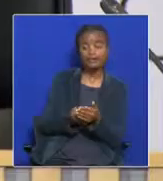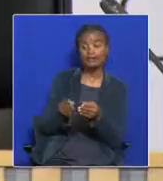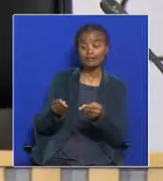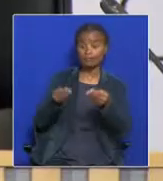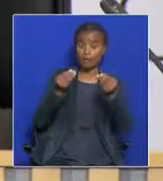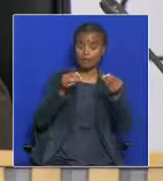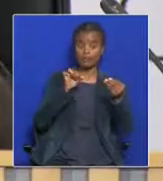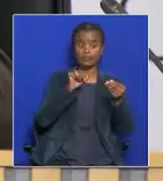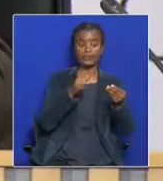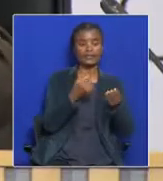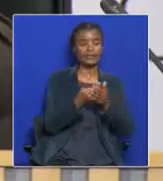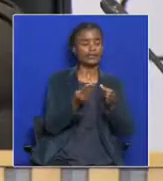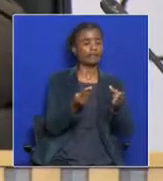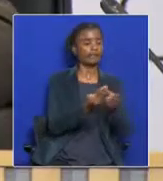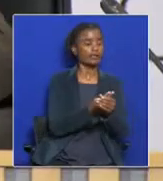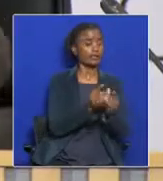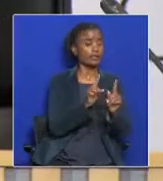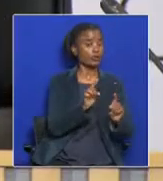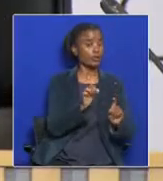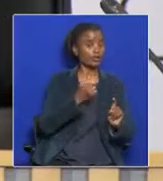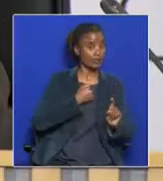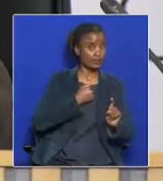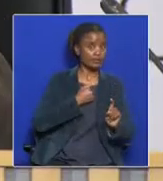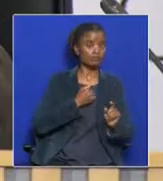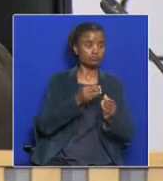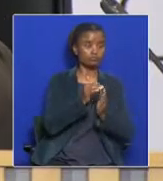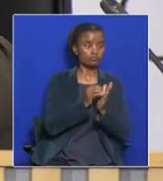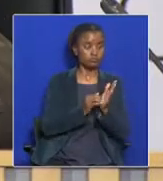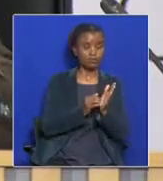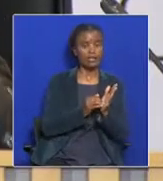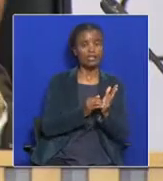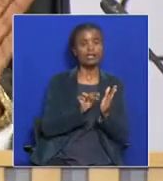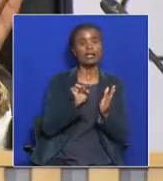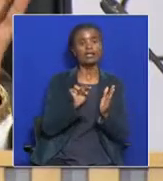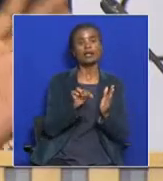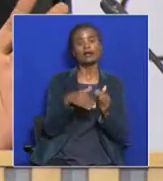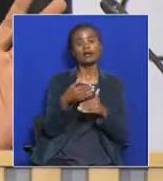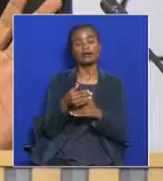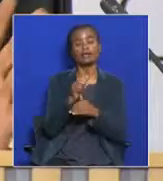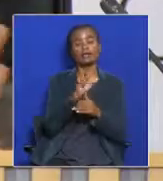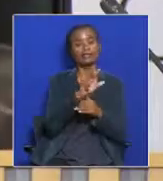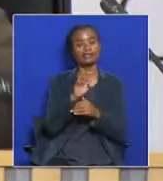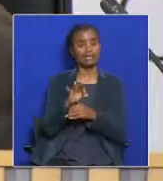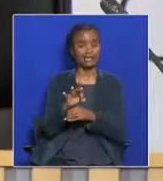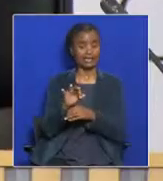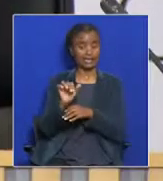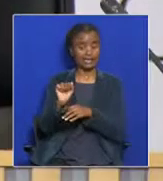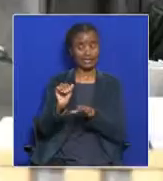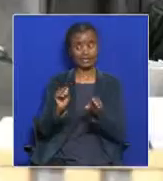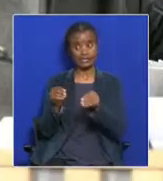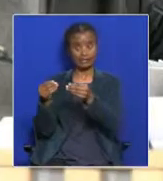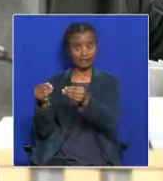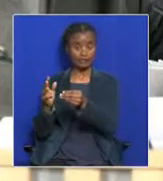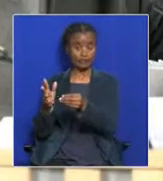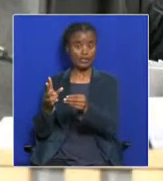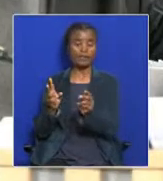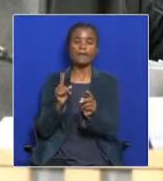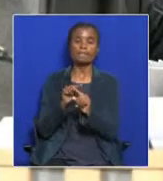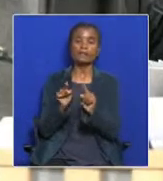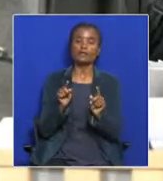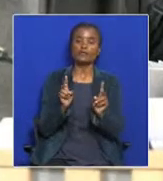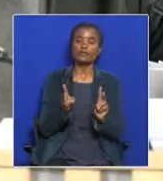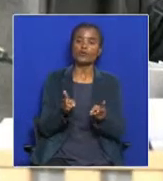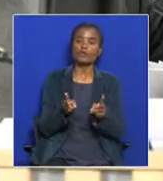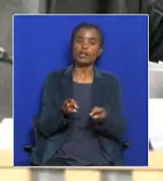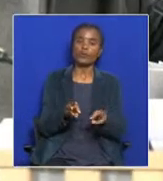in my inquiry. Then I'm going to give you all that 83A. Although the normal course of things, they would have already had custody